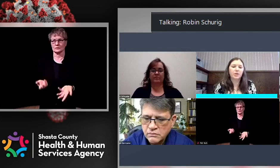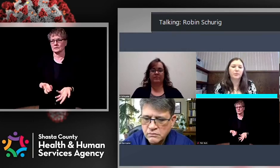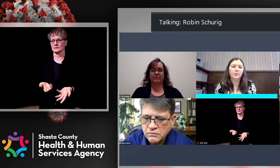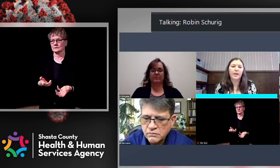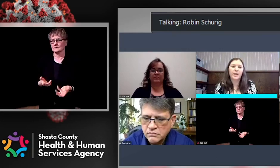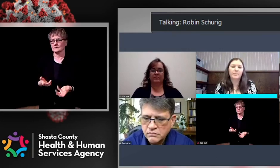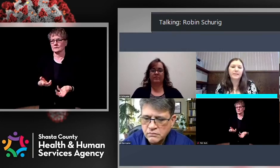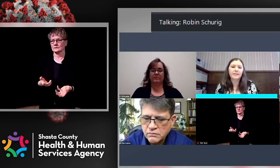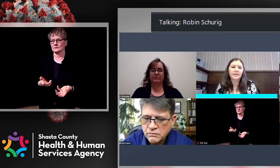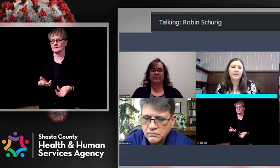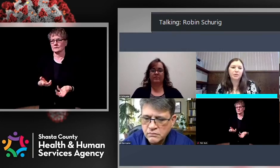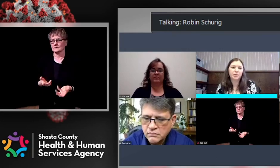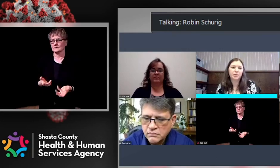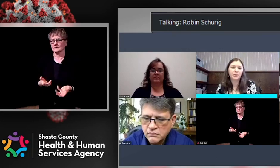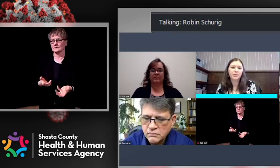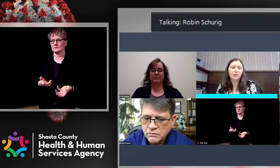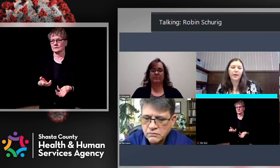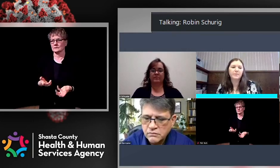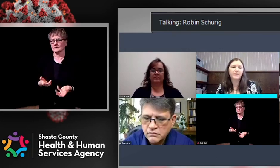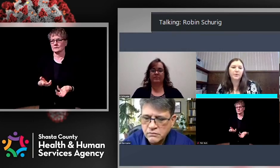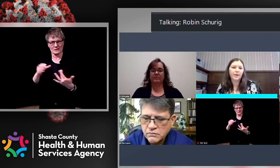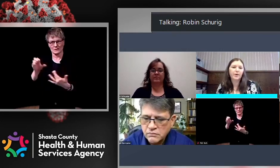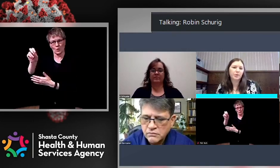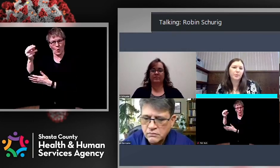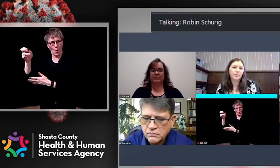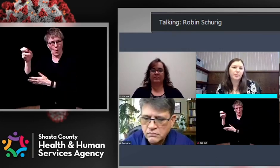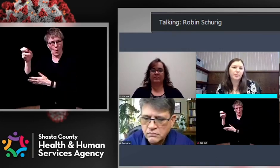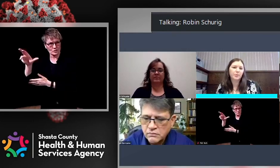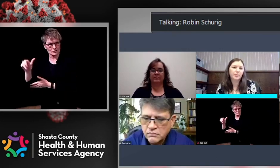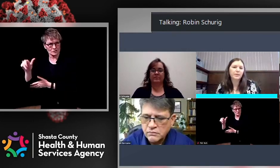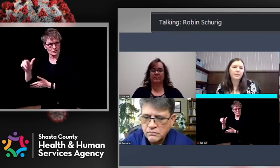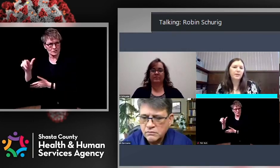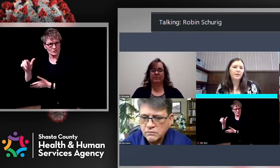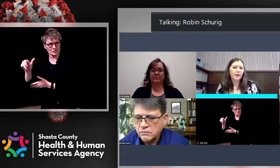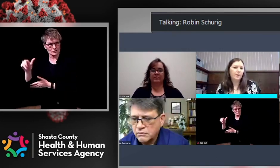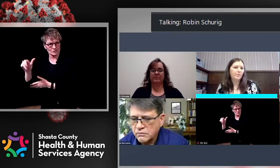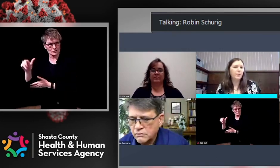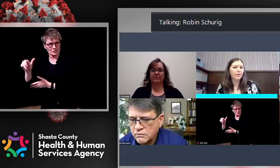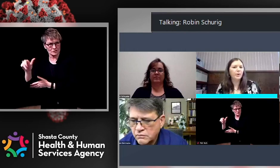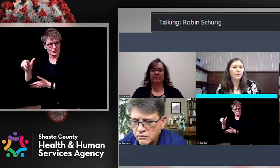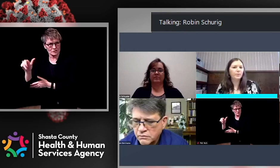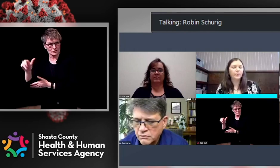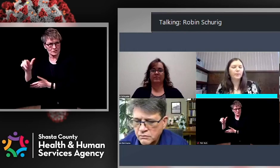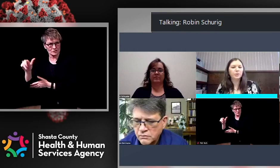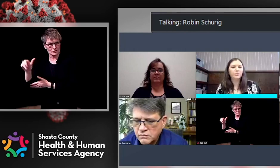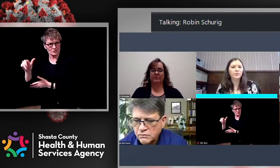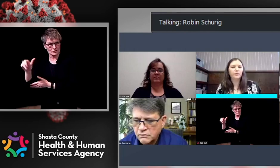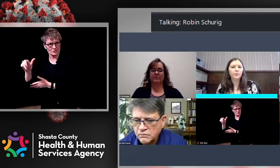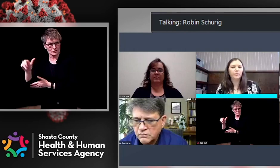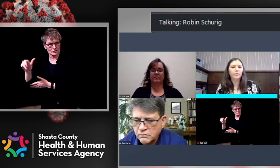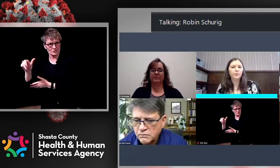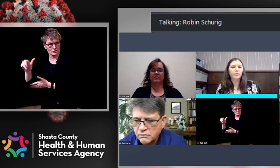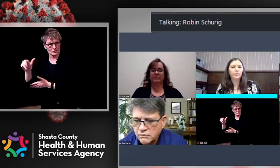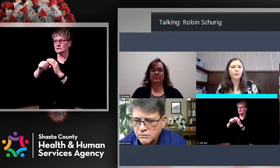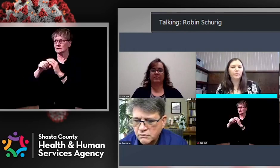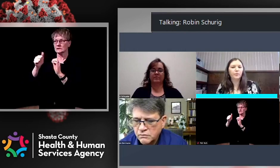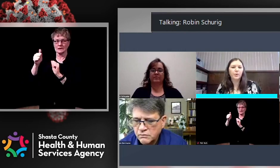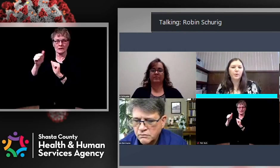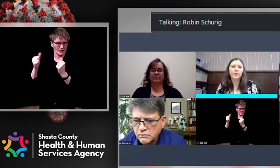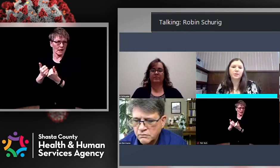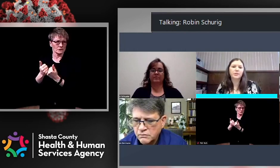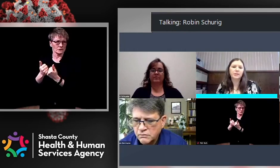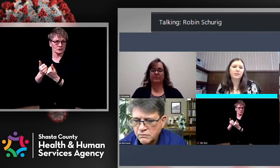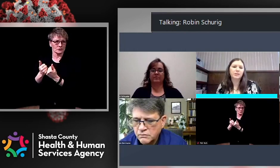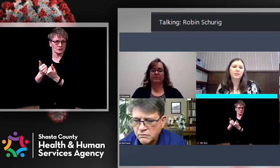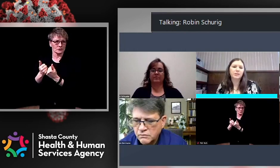restaurants, generally ABC has jurisdiction over them. So they are doing enforcement. But we don't really do the enforcement piece here at the